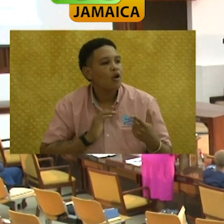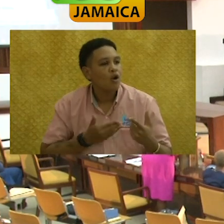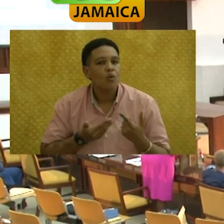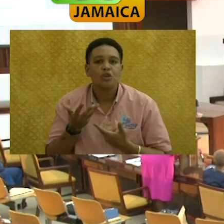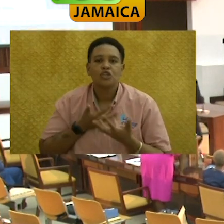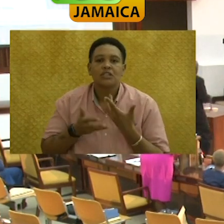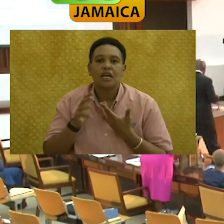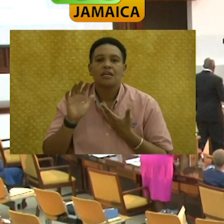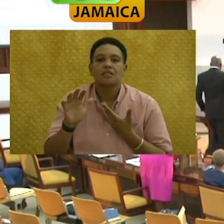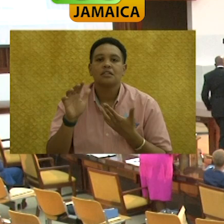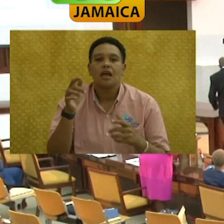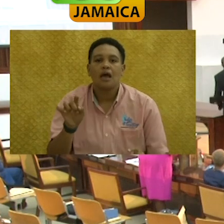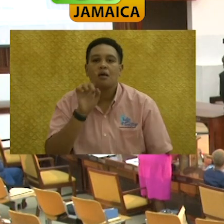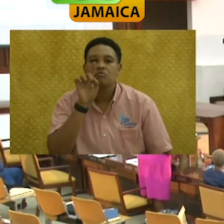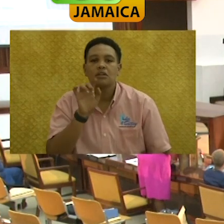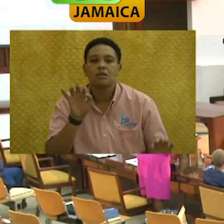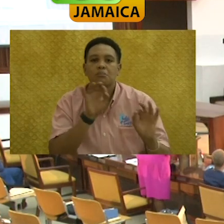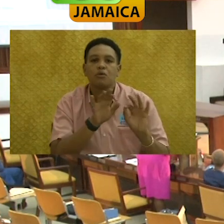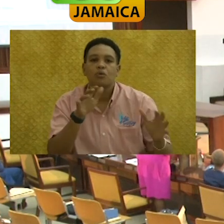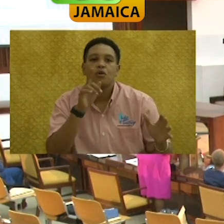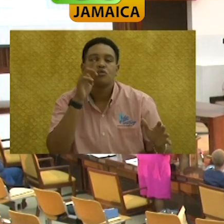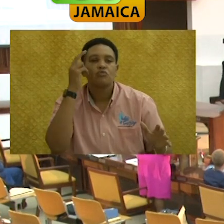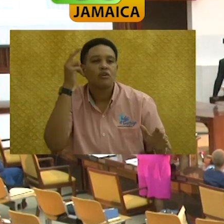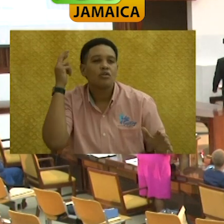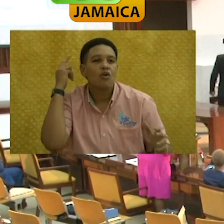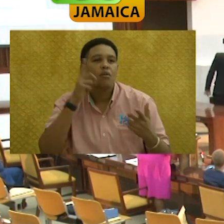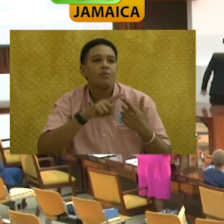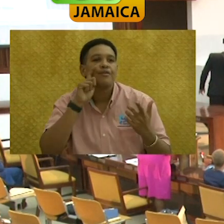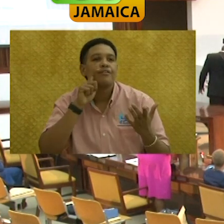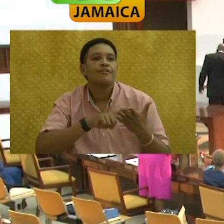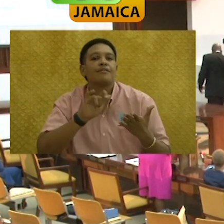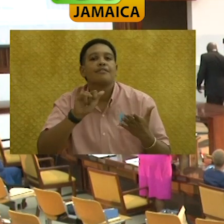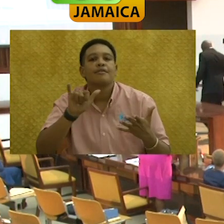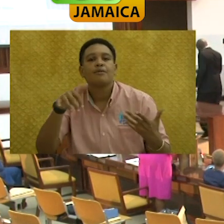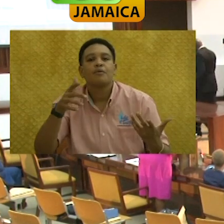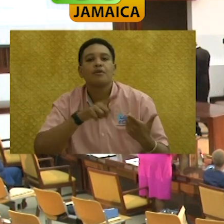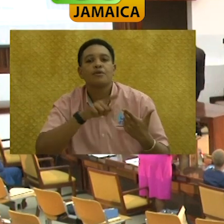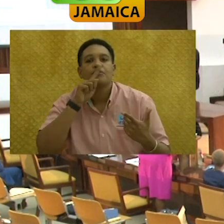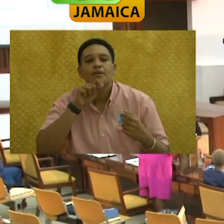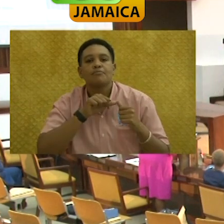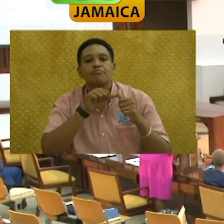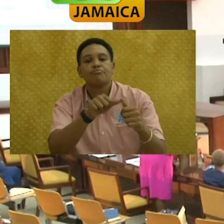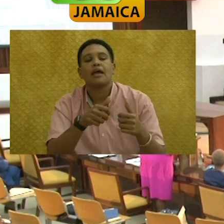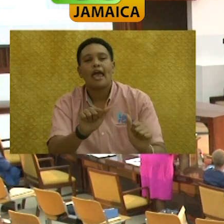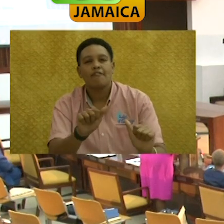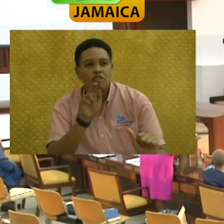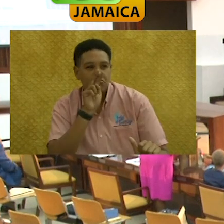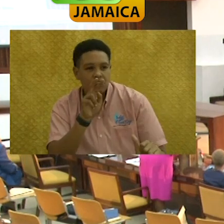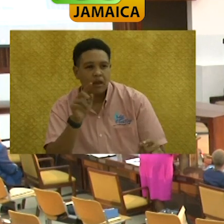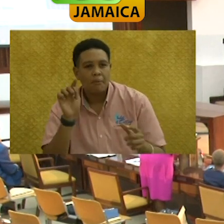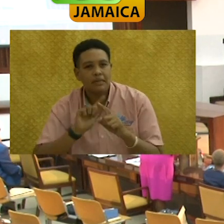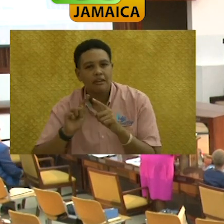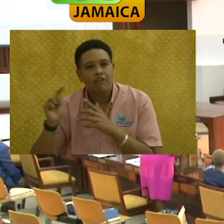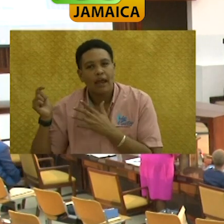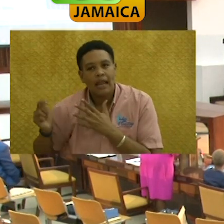society. It is important to recall and recognize the endless efforts,